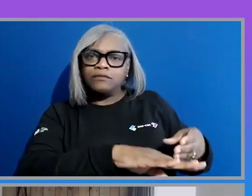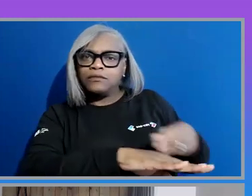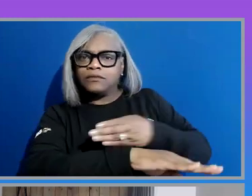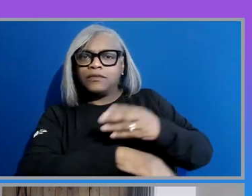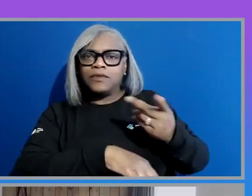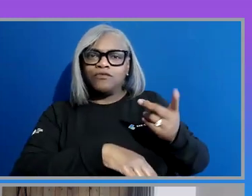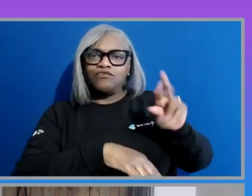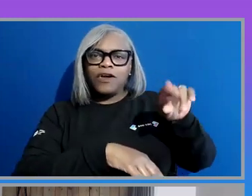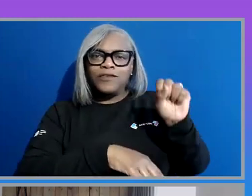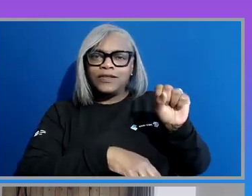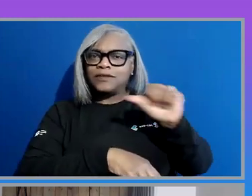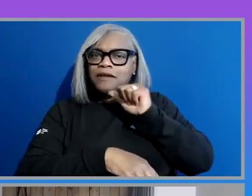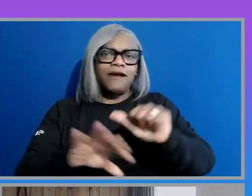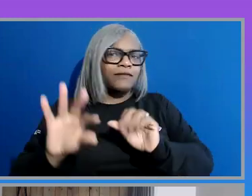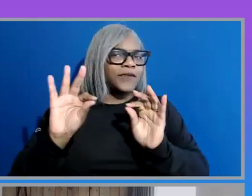in.